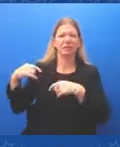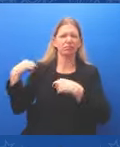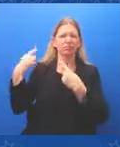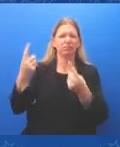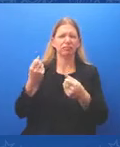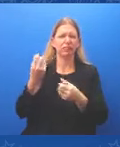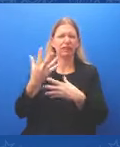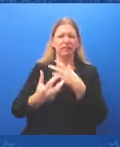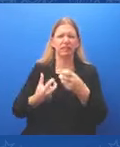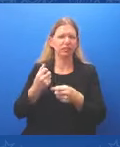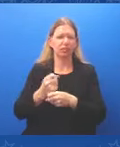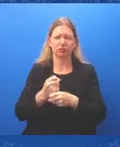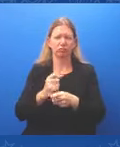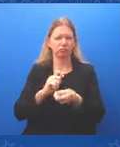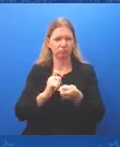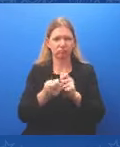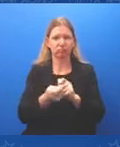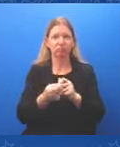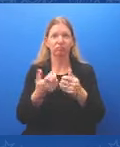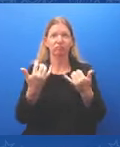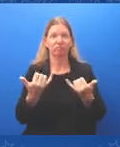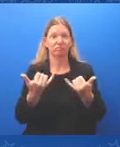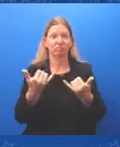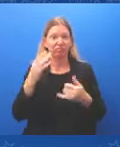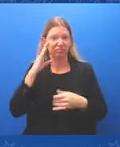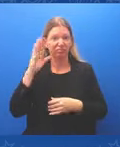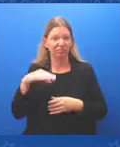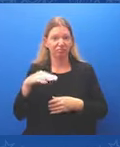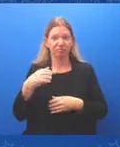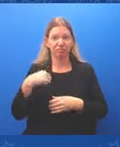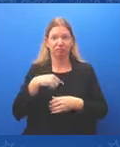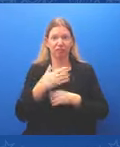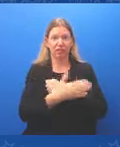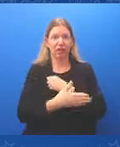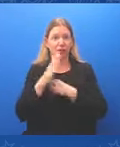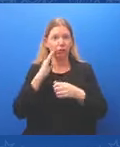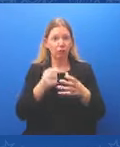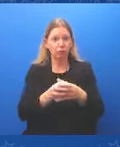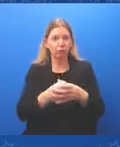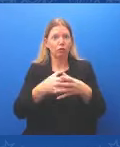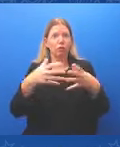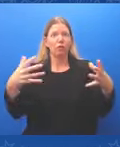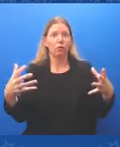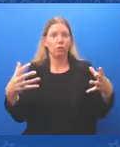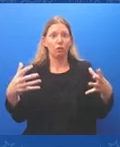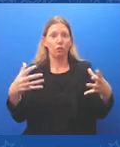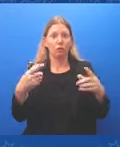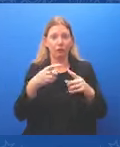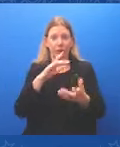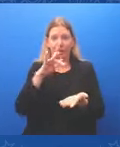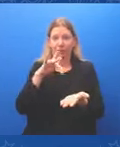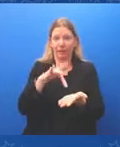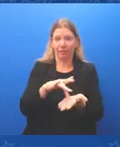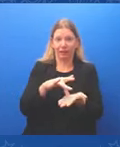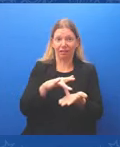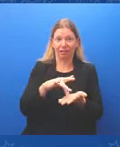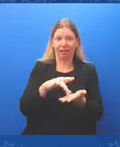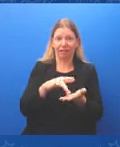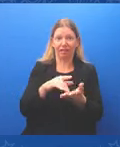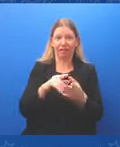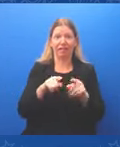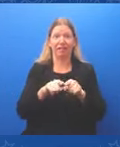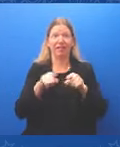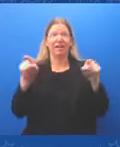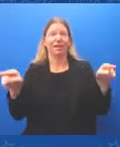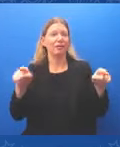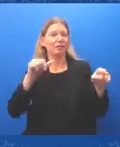view, from the middle out and the bottom up, not from the top down. That way everybody does well. The wealthy do very, very well,